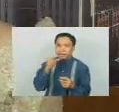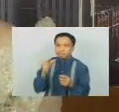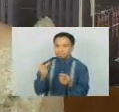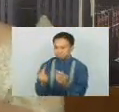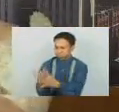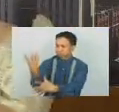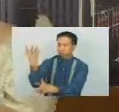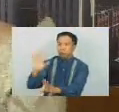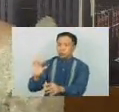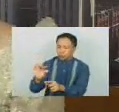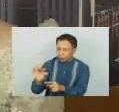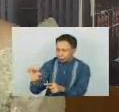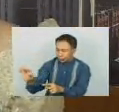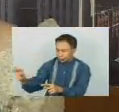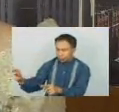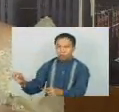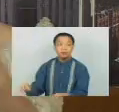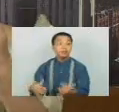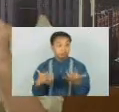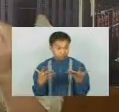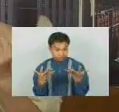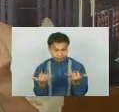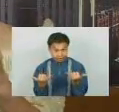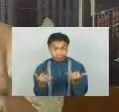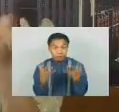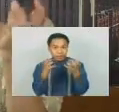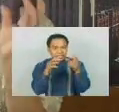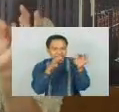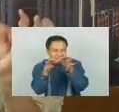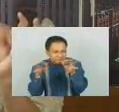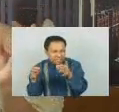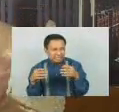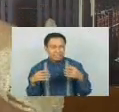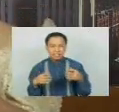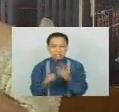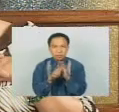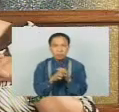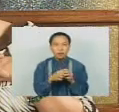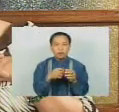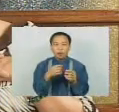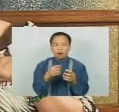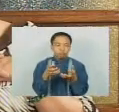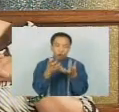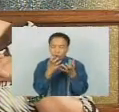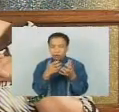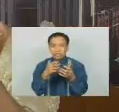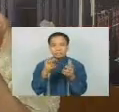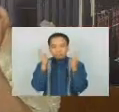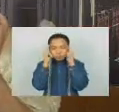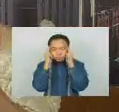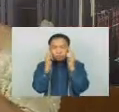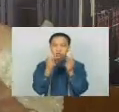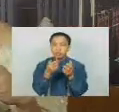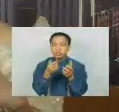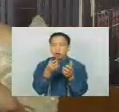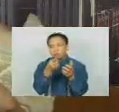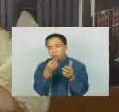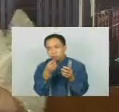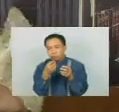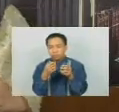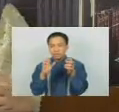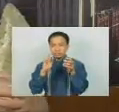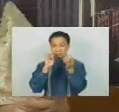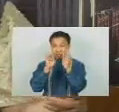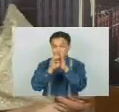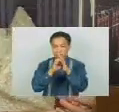I want you to explain to Diba? our friends. So, No? Tinatapon natin yung buto, yung mga natural na bubot na ampalaya. Oo. We like